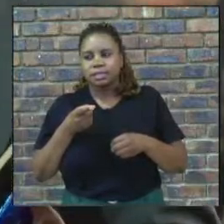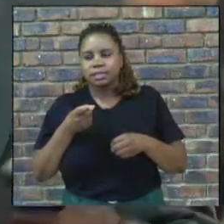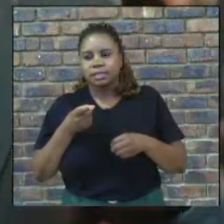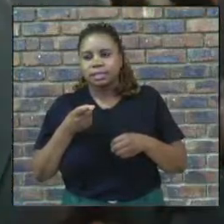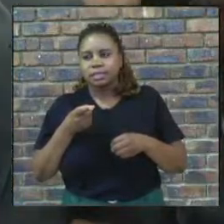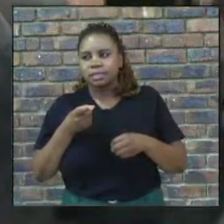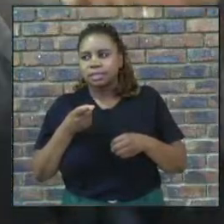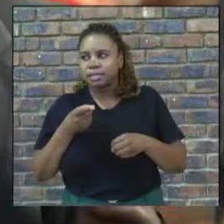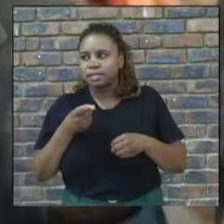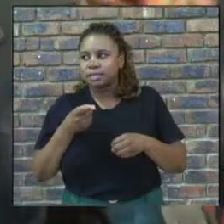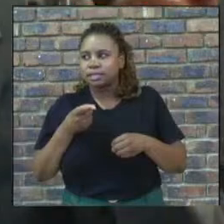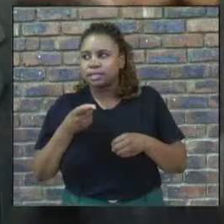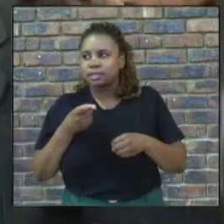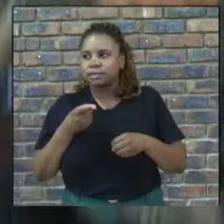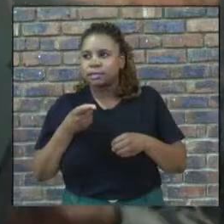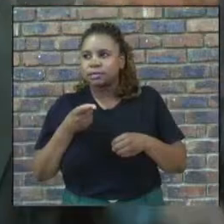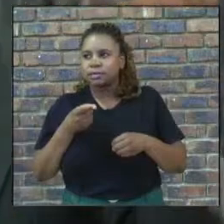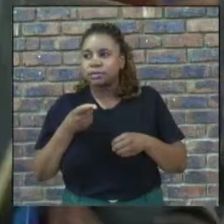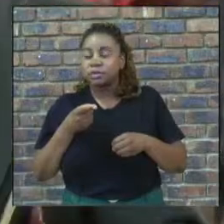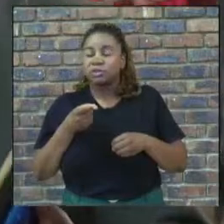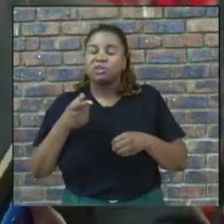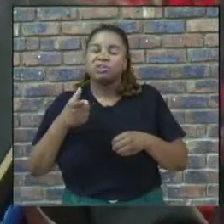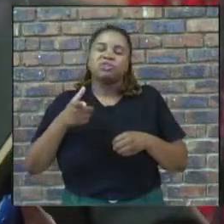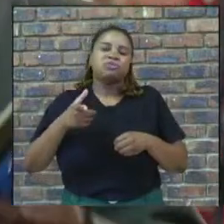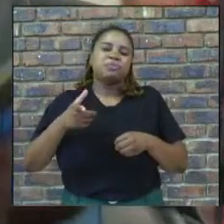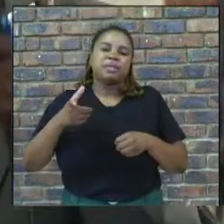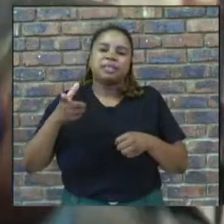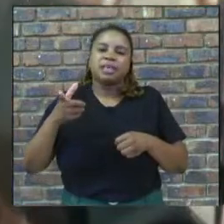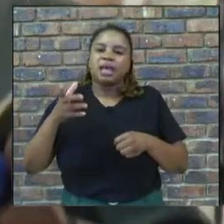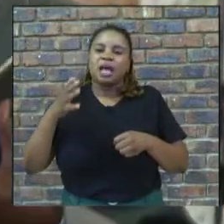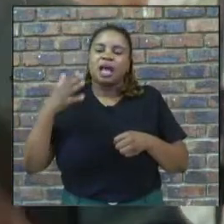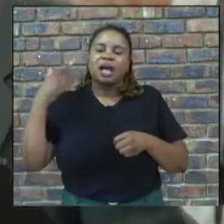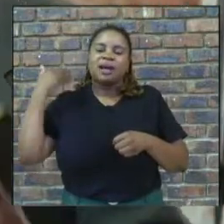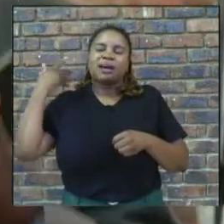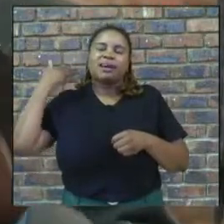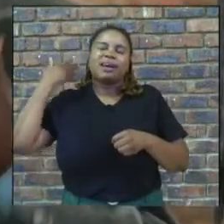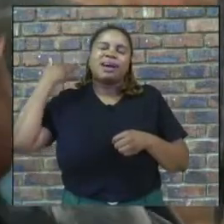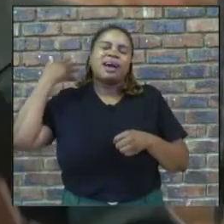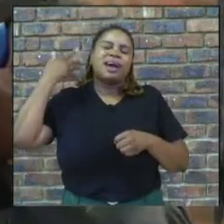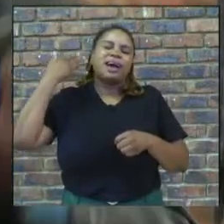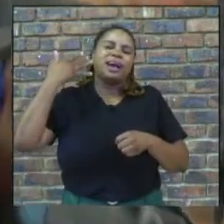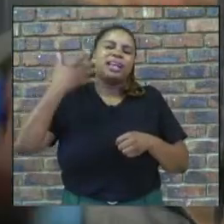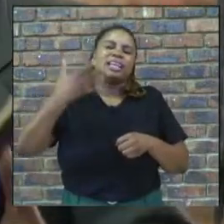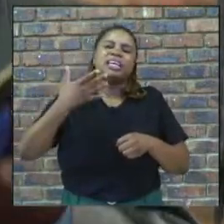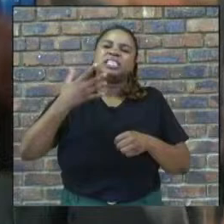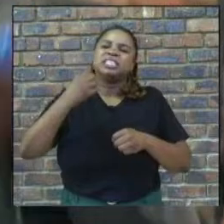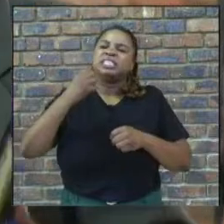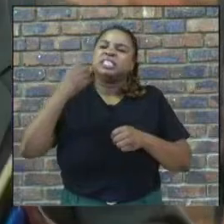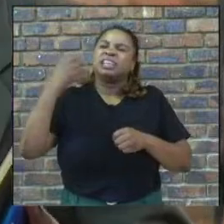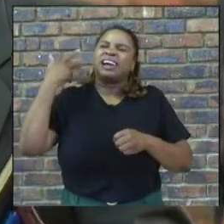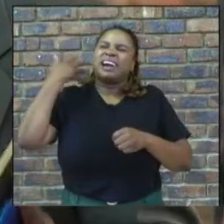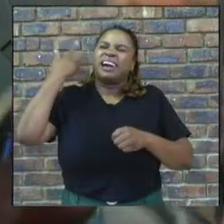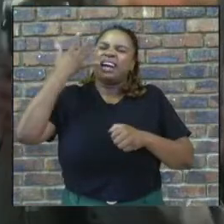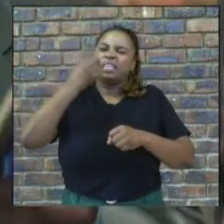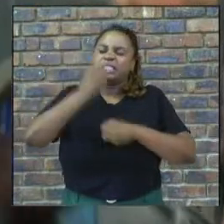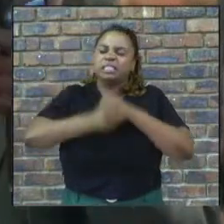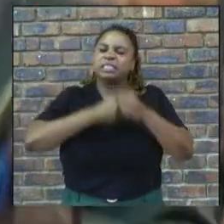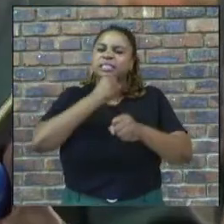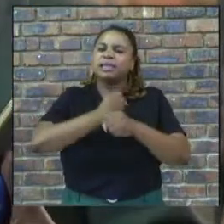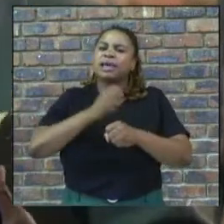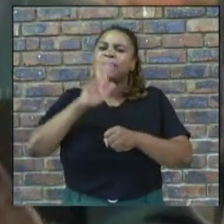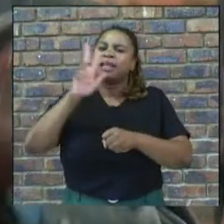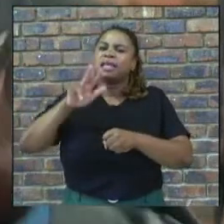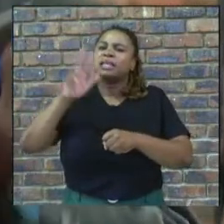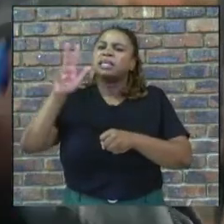You have been telling us from 1994 about the opportunities we small black people we get. But